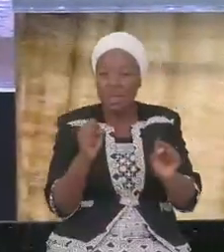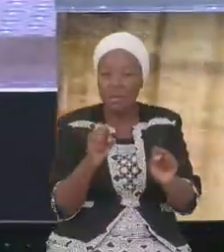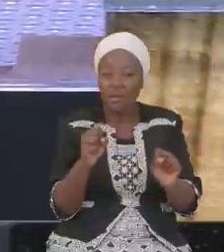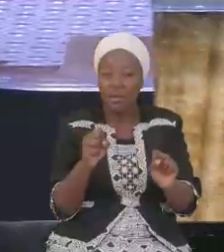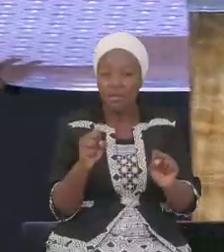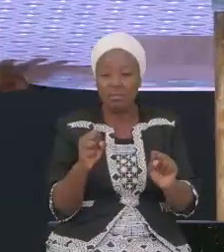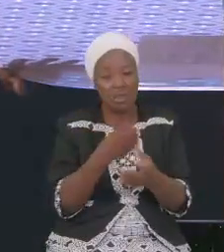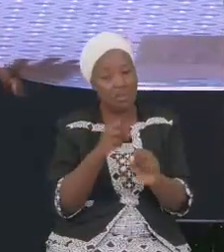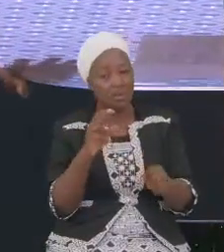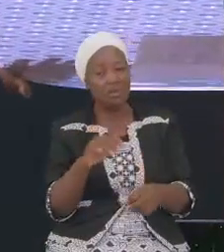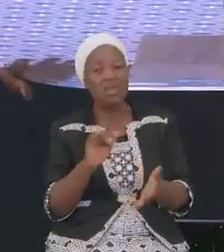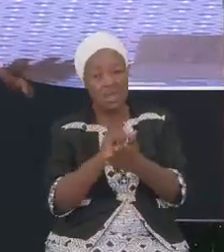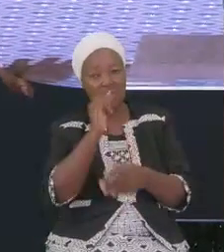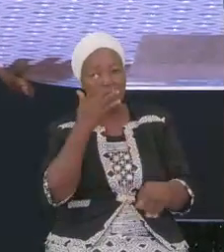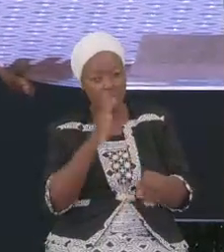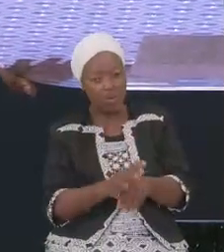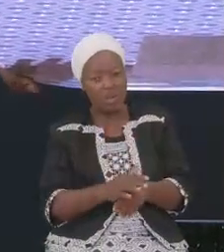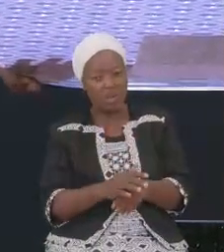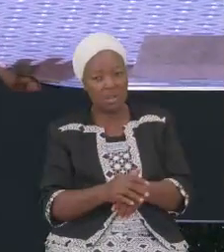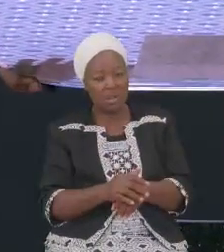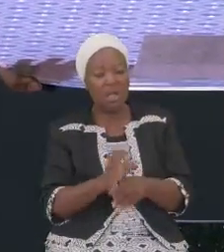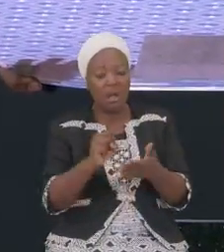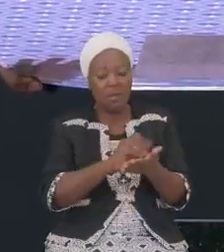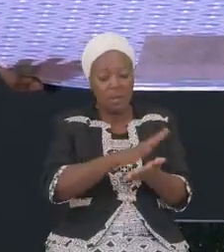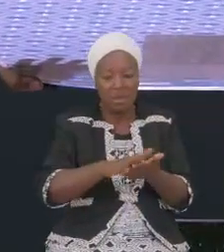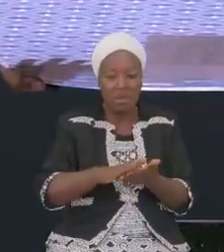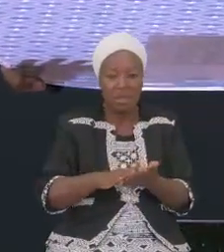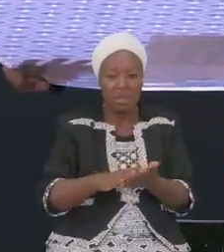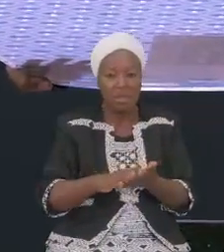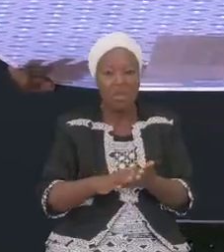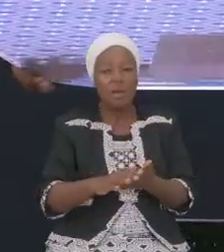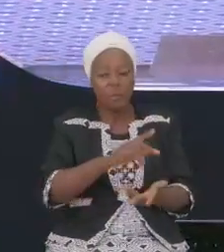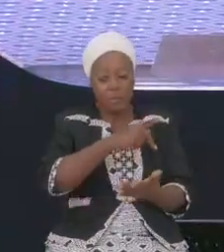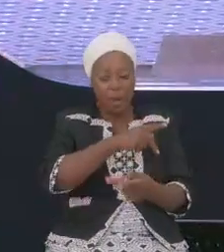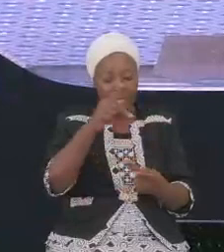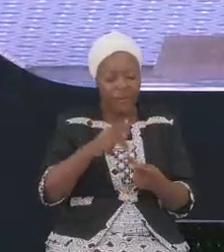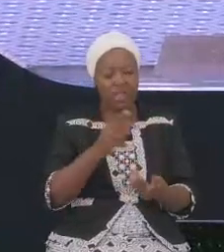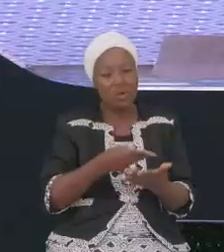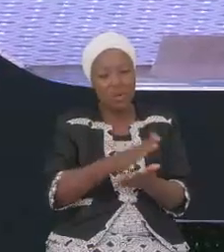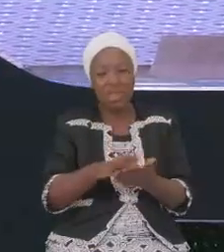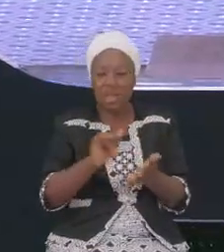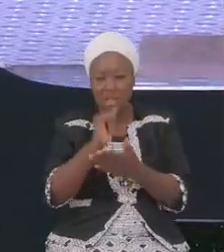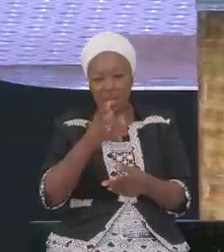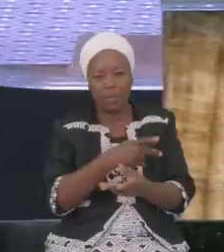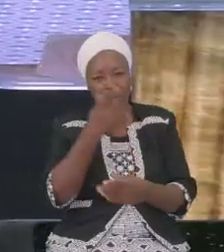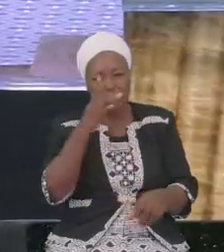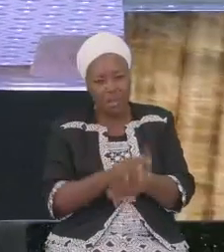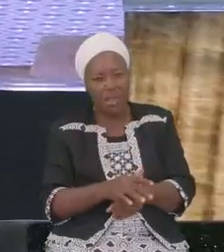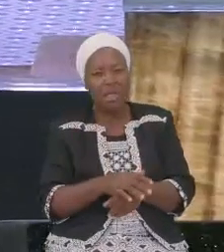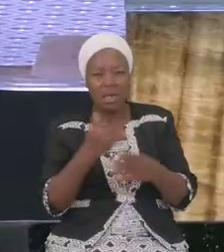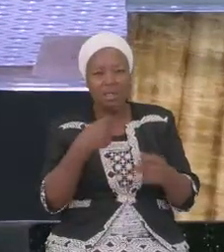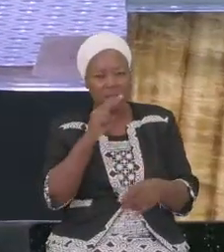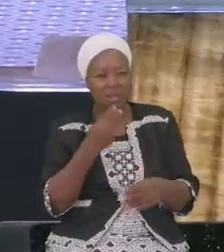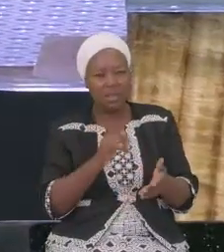the promise. And then sanctified, perfecting holiness, that's the promise. And now he tells us there's something that